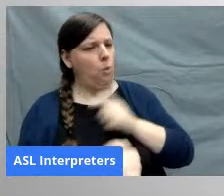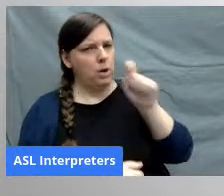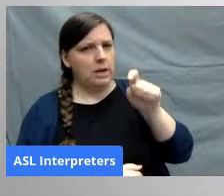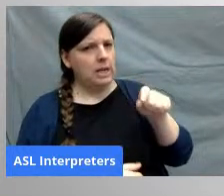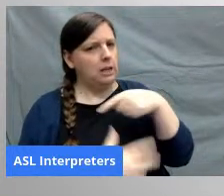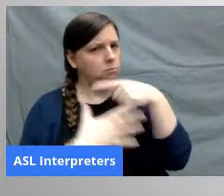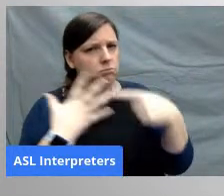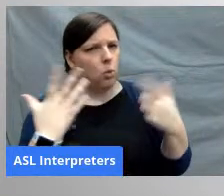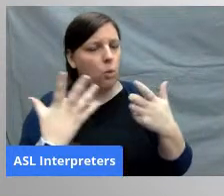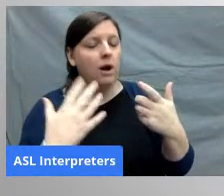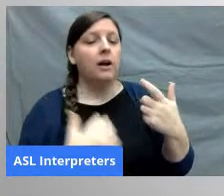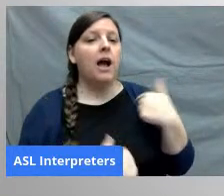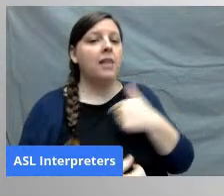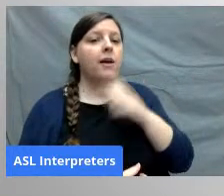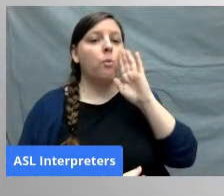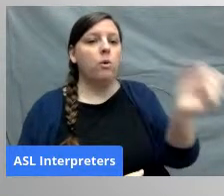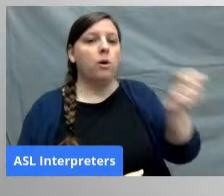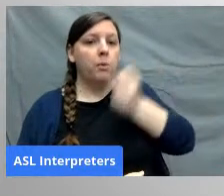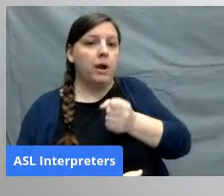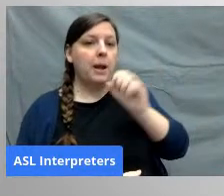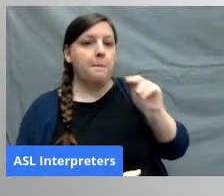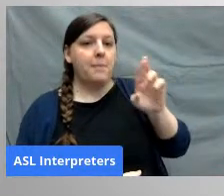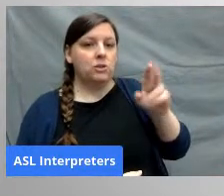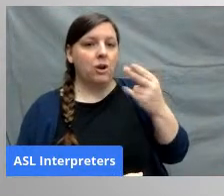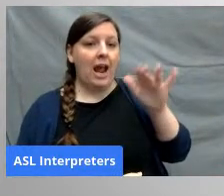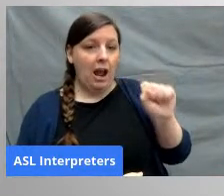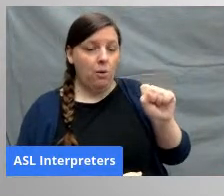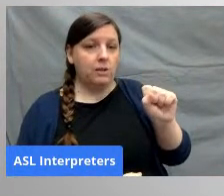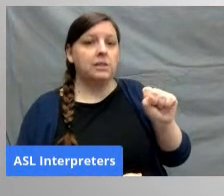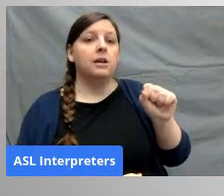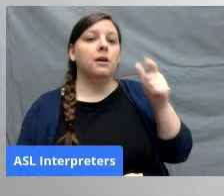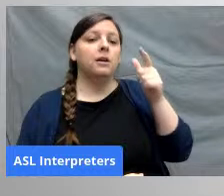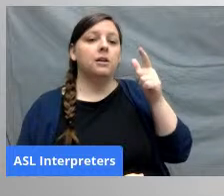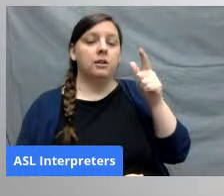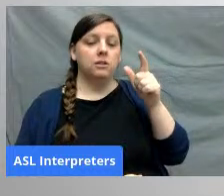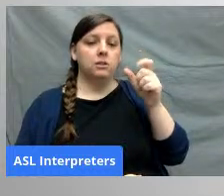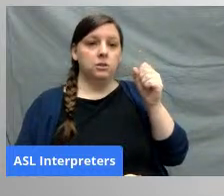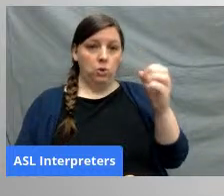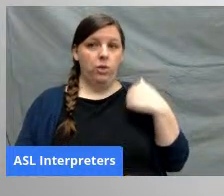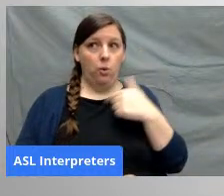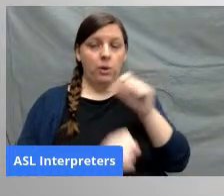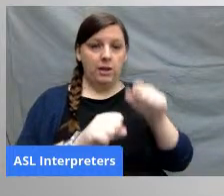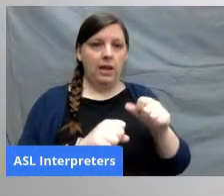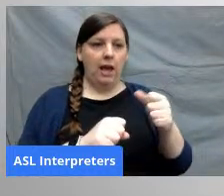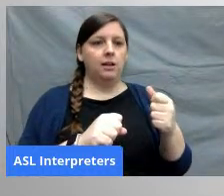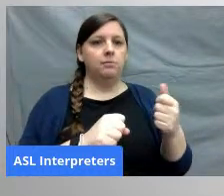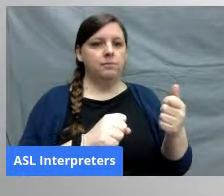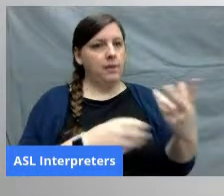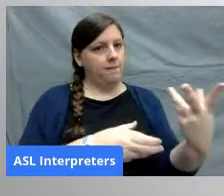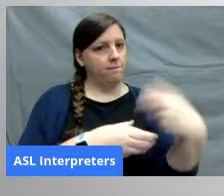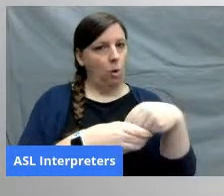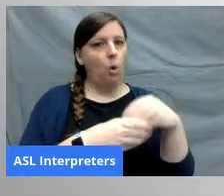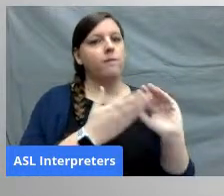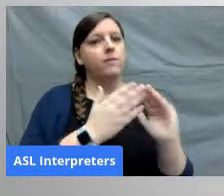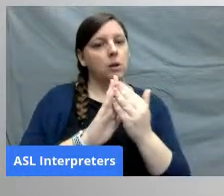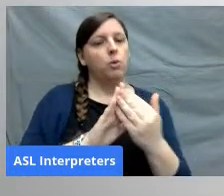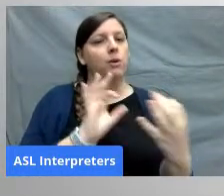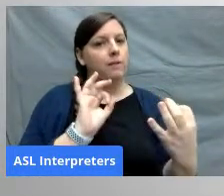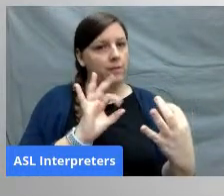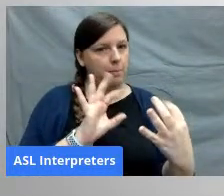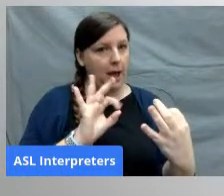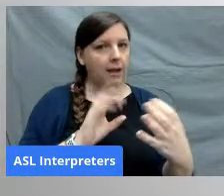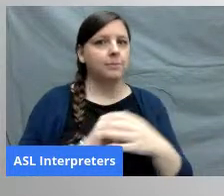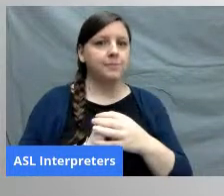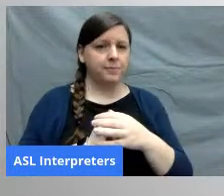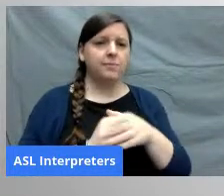community so they can assist us in that. And Ms. Hull, I think you make a really powerful point. We want